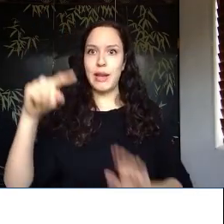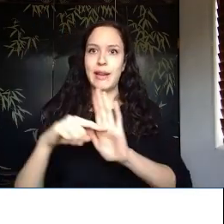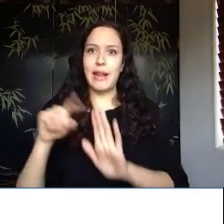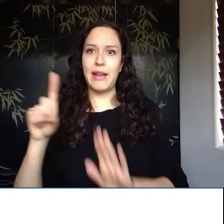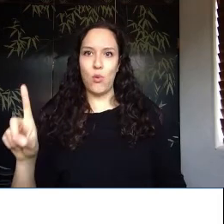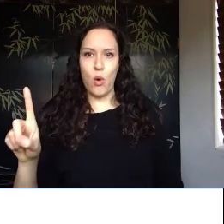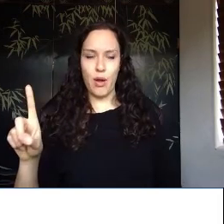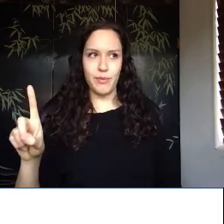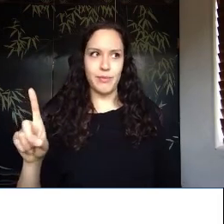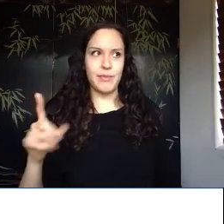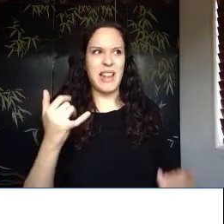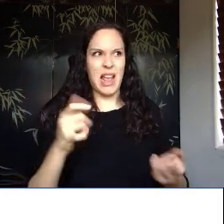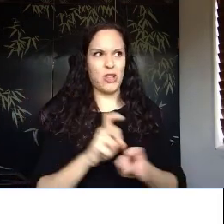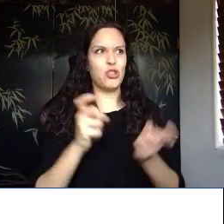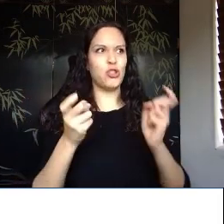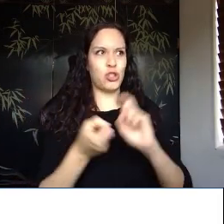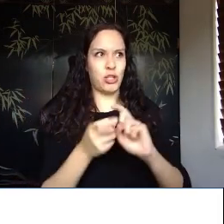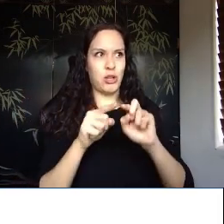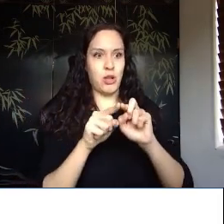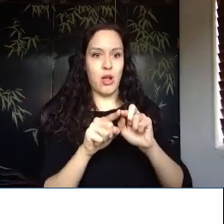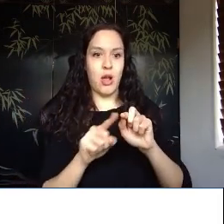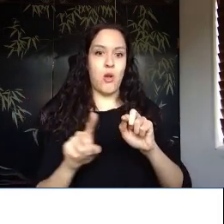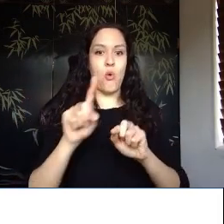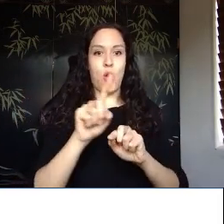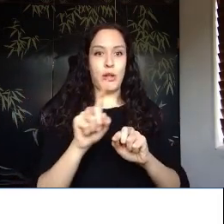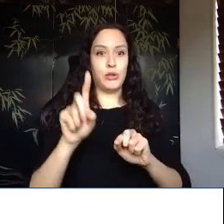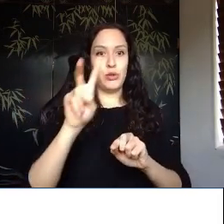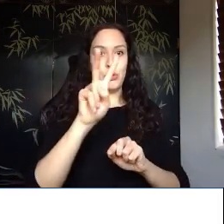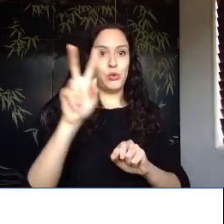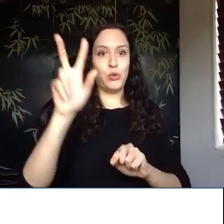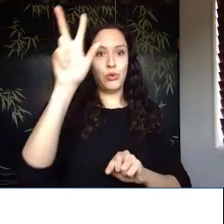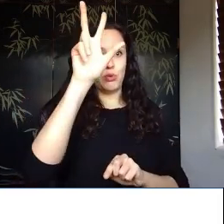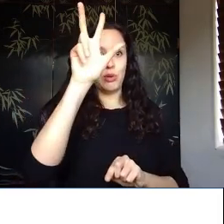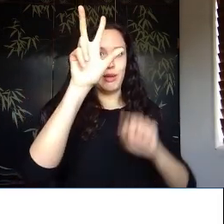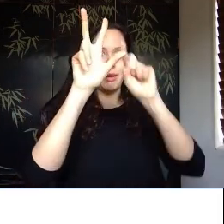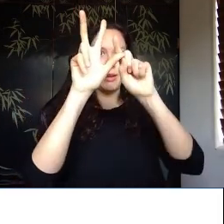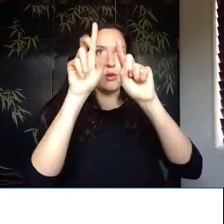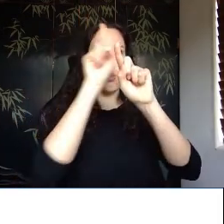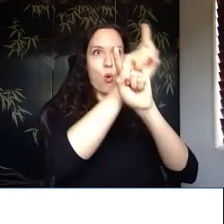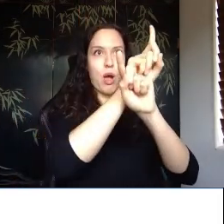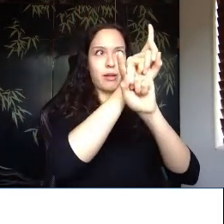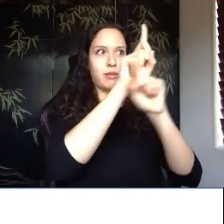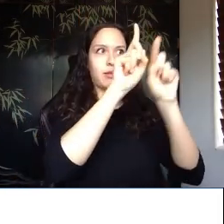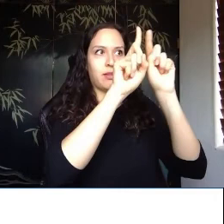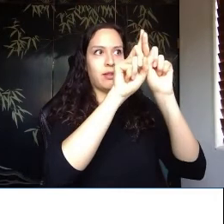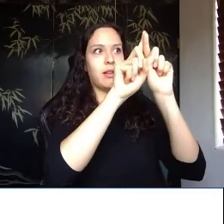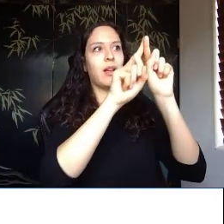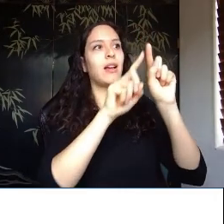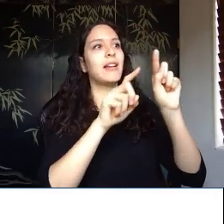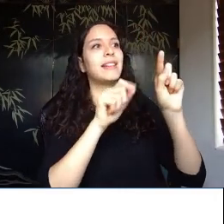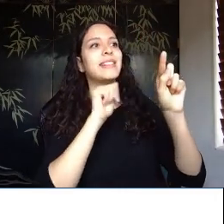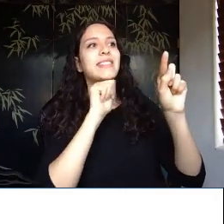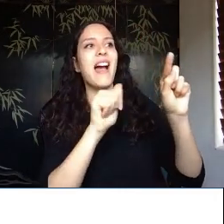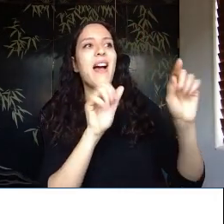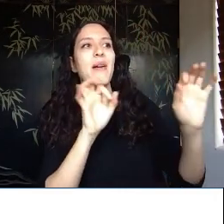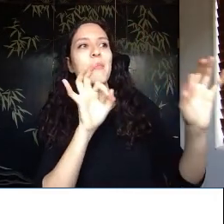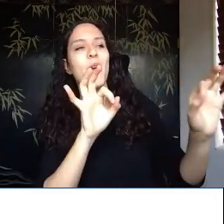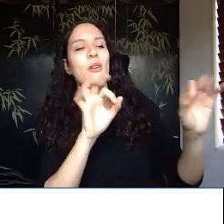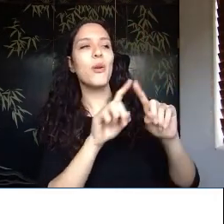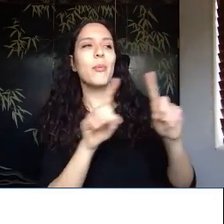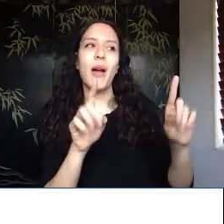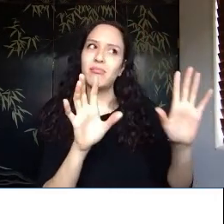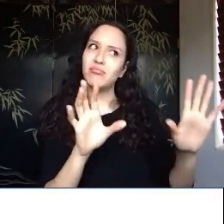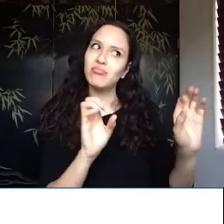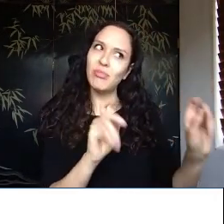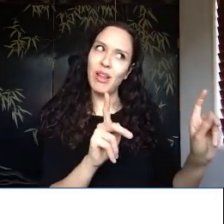down 3 over to the right 1, I'll go up 3 and to the left 1. Oh, my line was not perfect. That's okay. That's